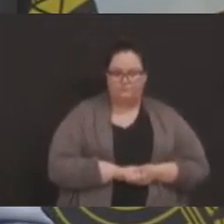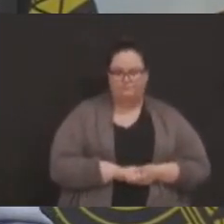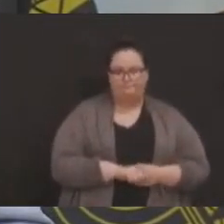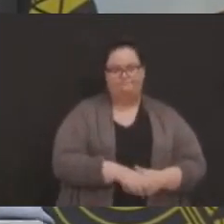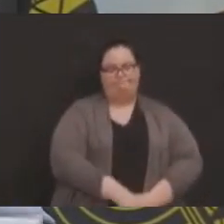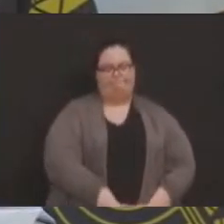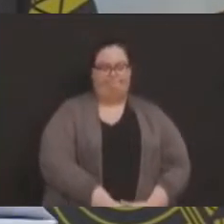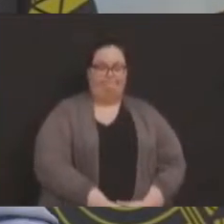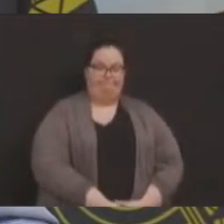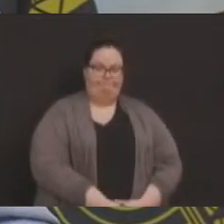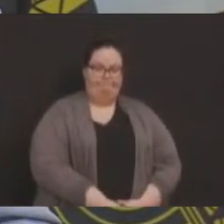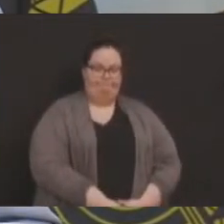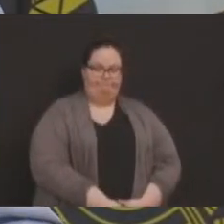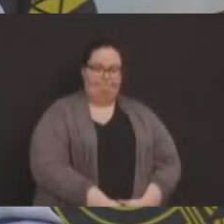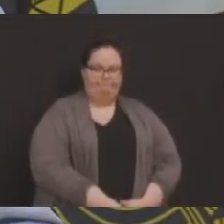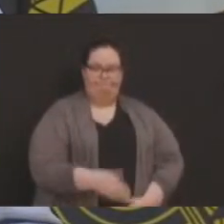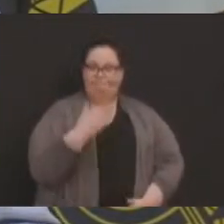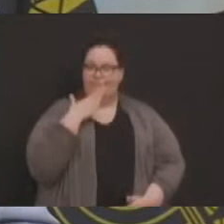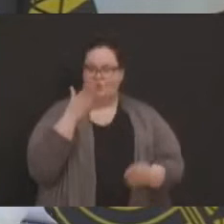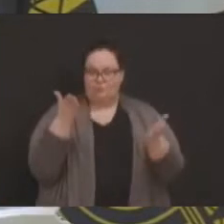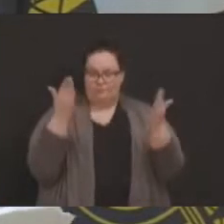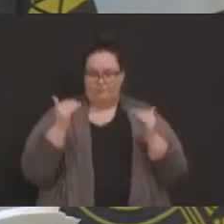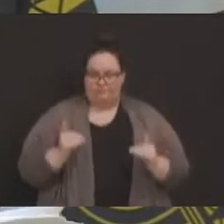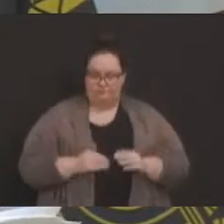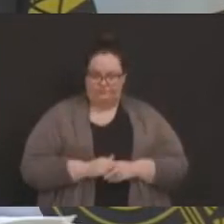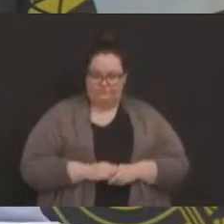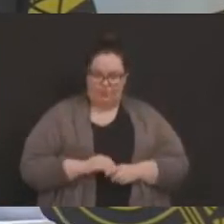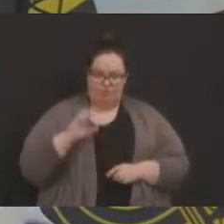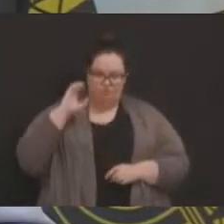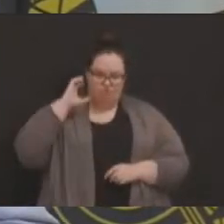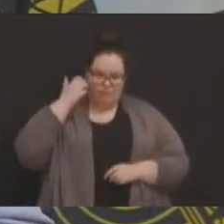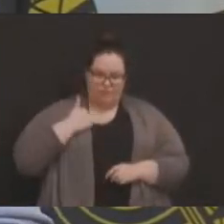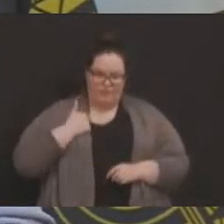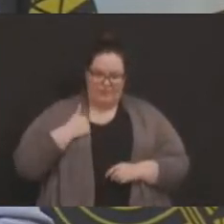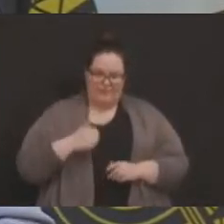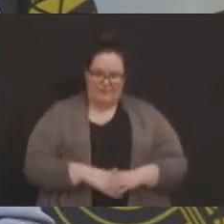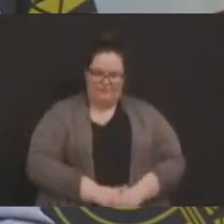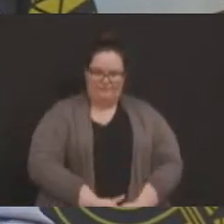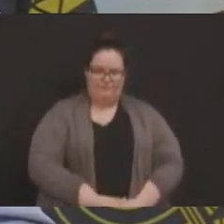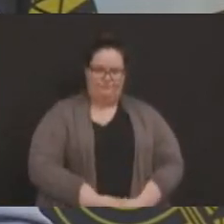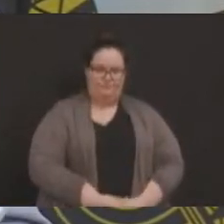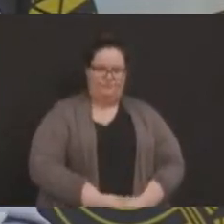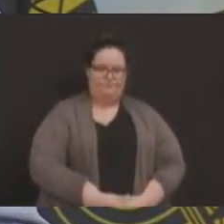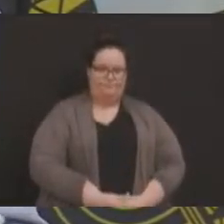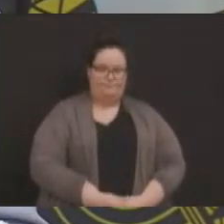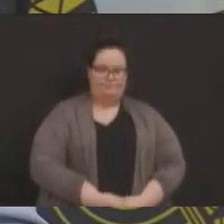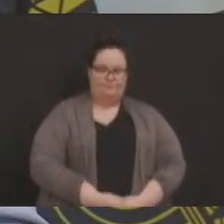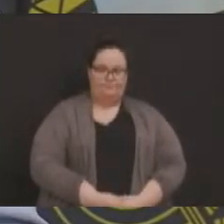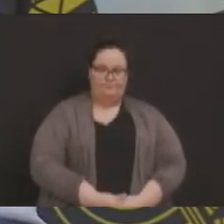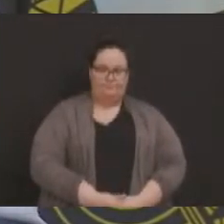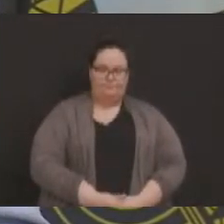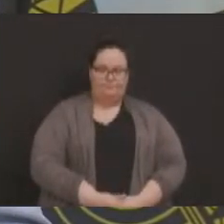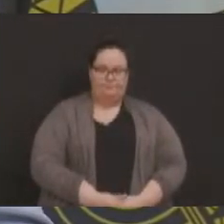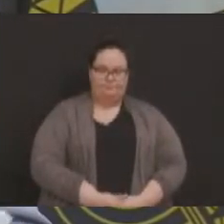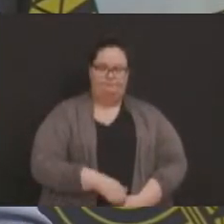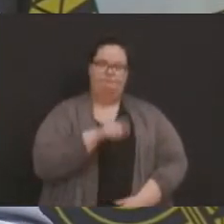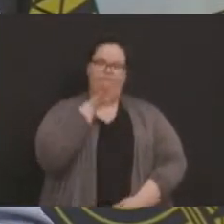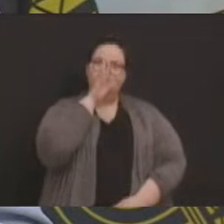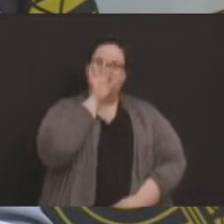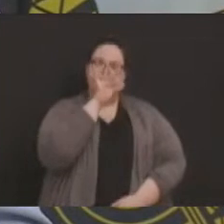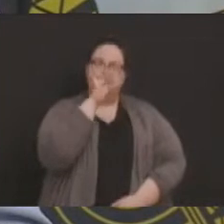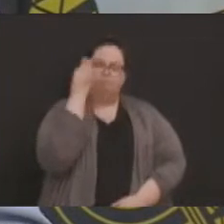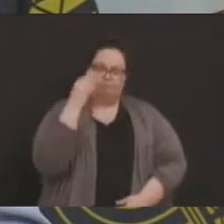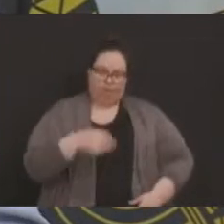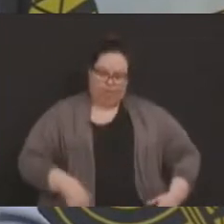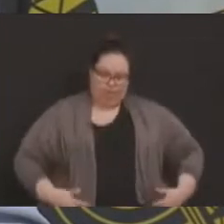Oui, bonjour. Donc, la question a été posée en anglais, mais j'aimerais l'entendre aussi en français, s'il vous plaît. Donc, pourriez-vous nous expliquer ce qui ralentit le passage de la